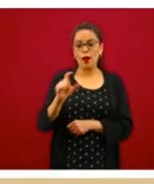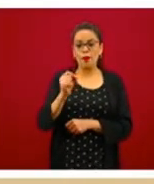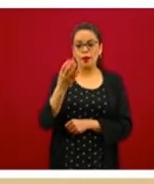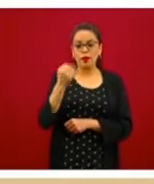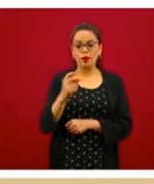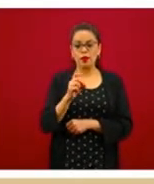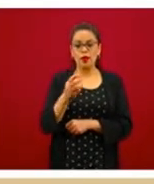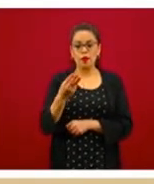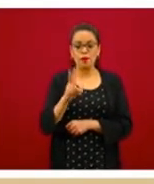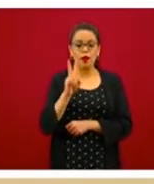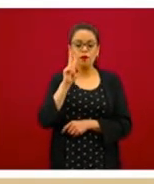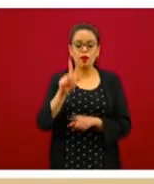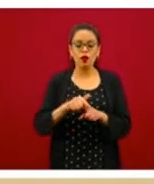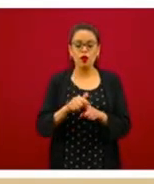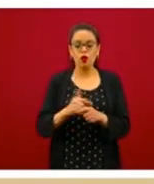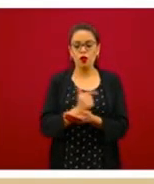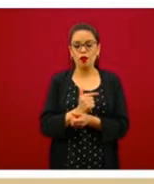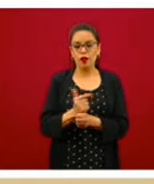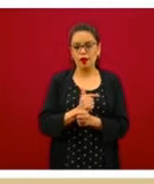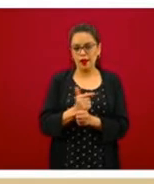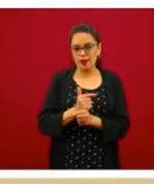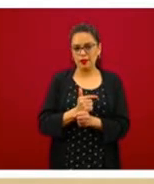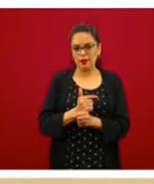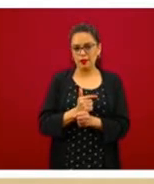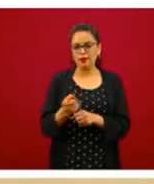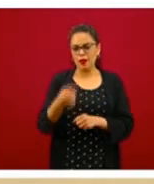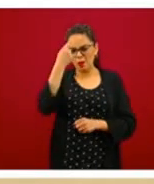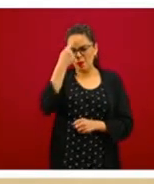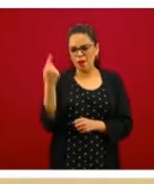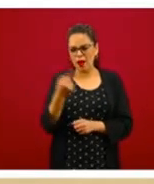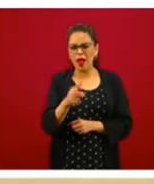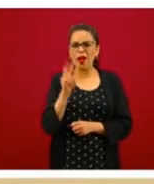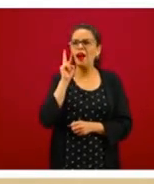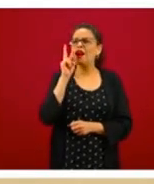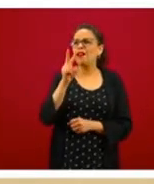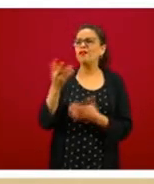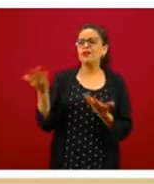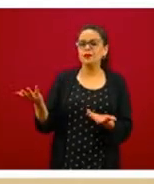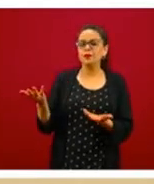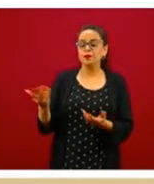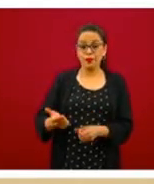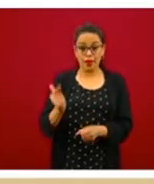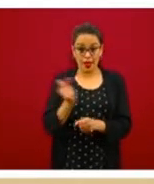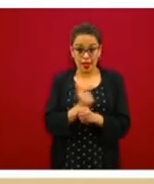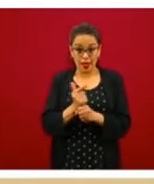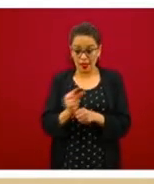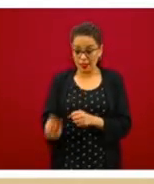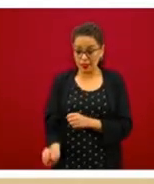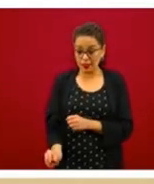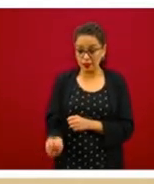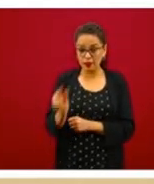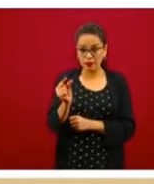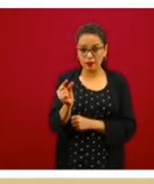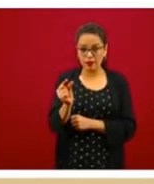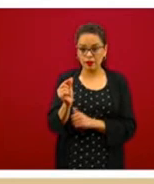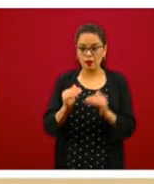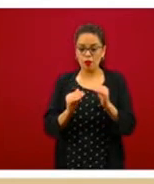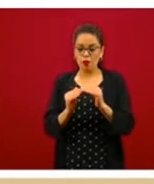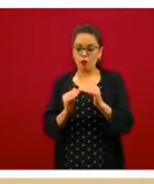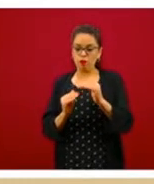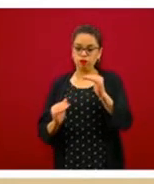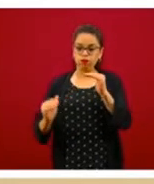bears repeating. This is a mechanism that allows us to monitor the